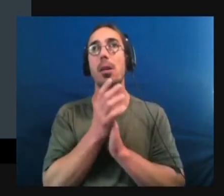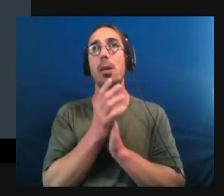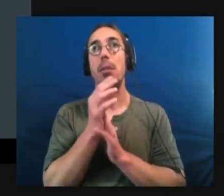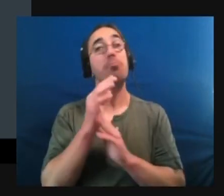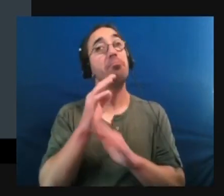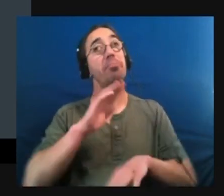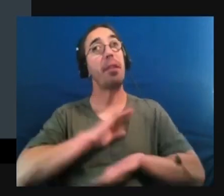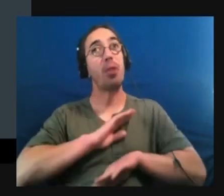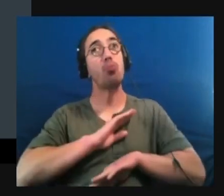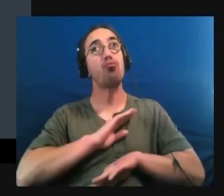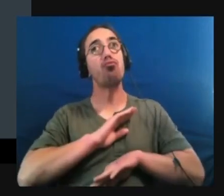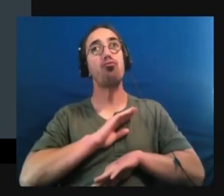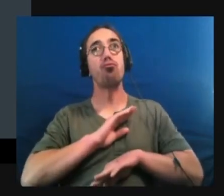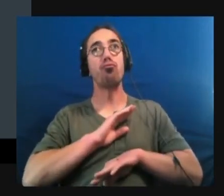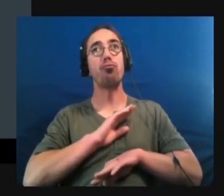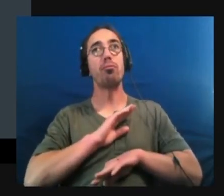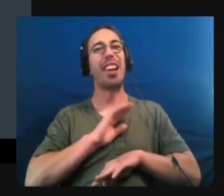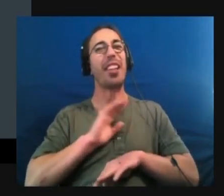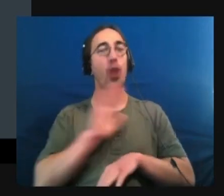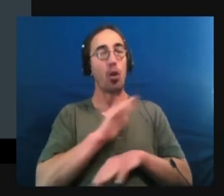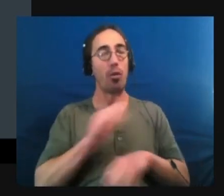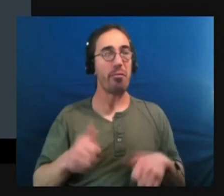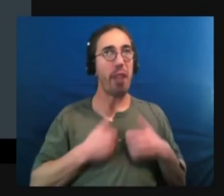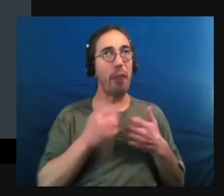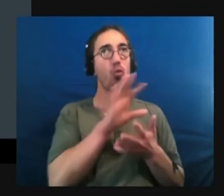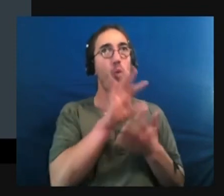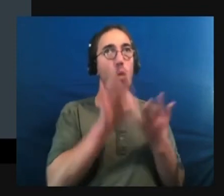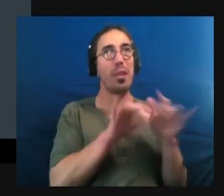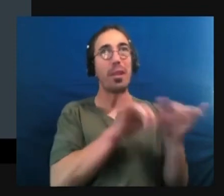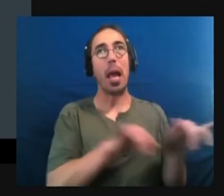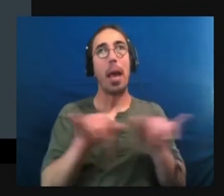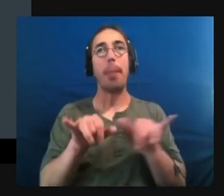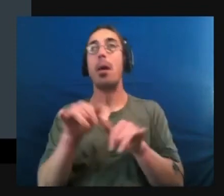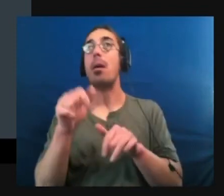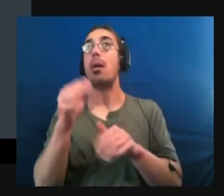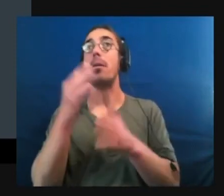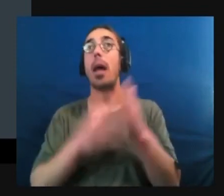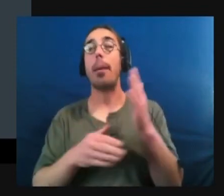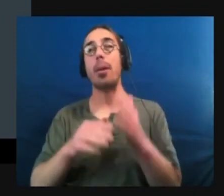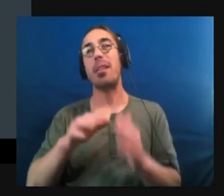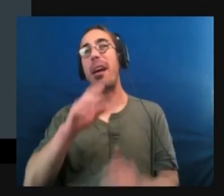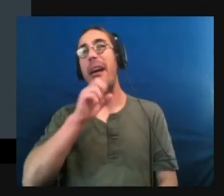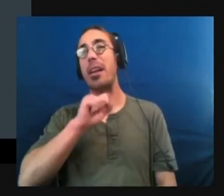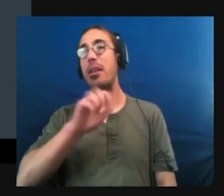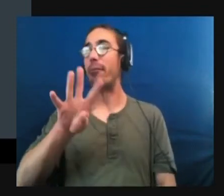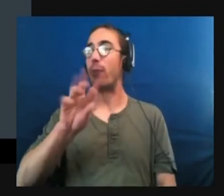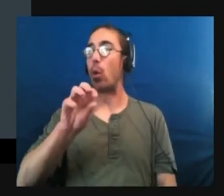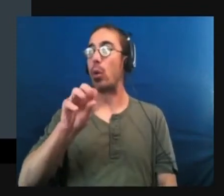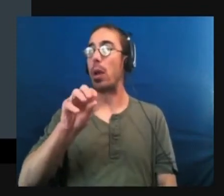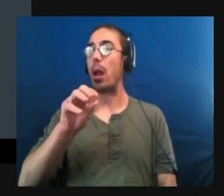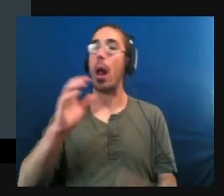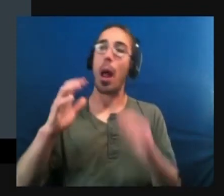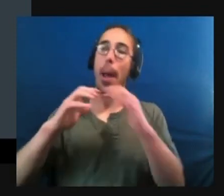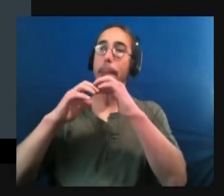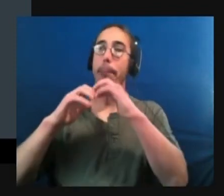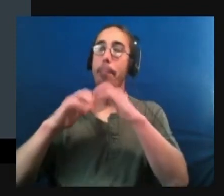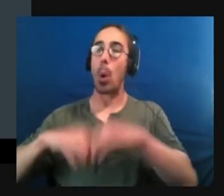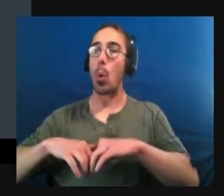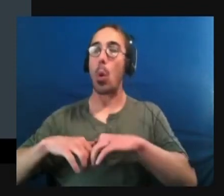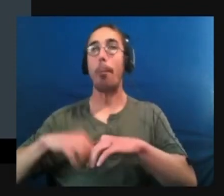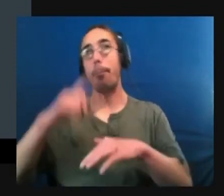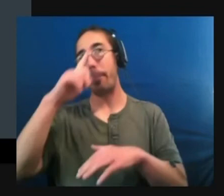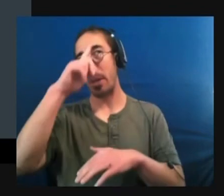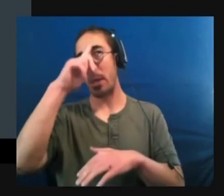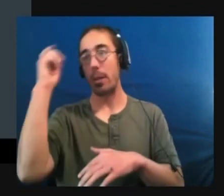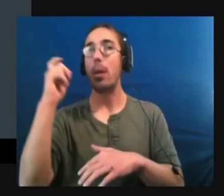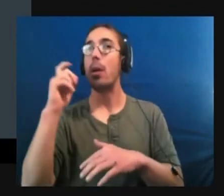satisfied with their life choices. And somewhere around the age of 40, it all falls apart because they might have